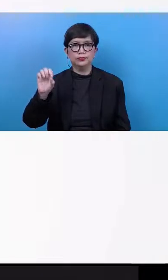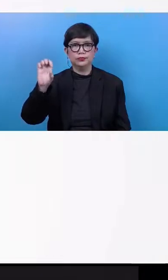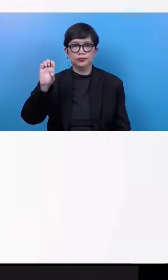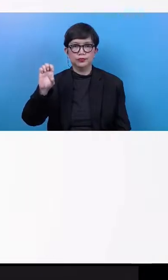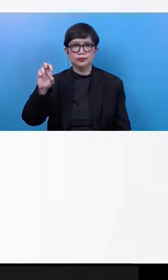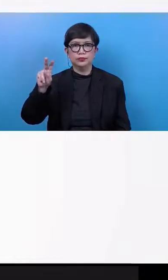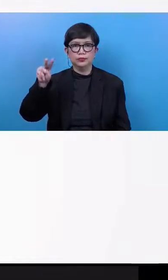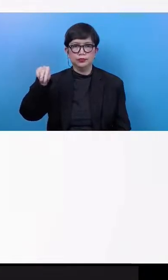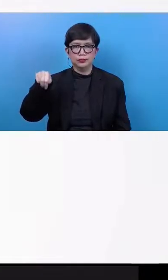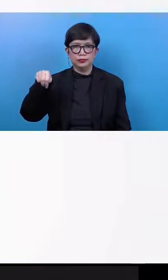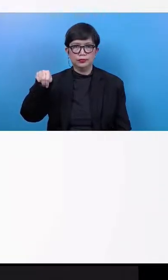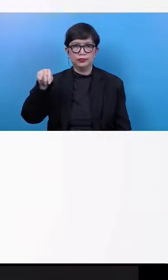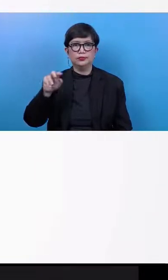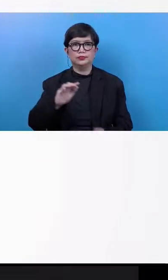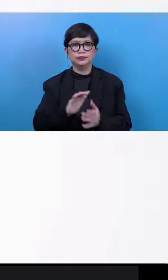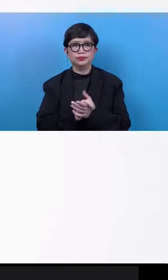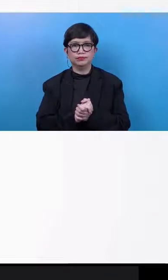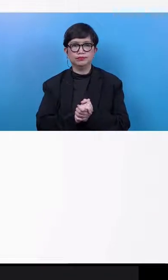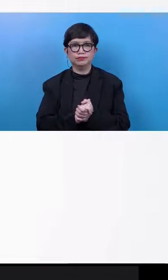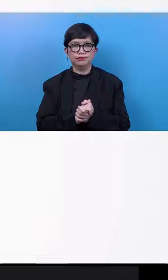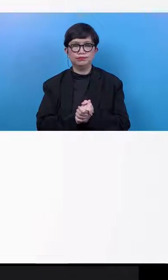Union Commission. Please do join us.